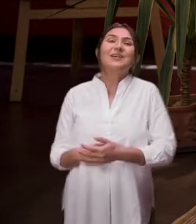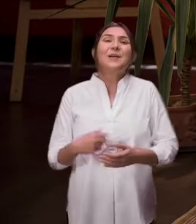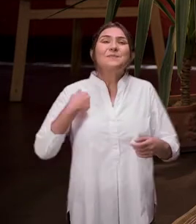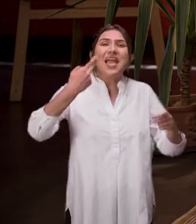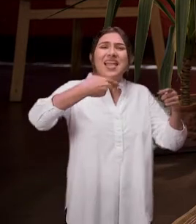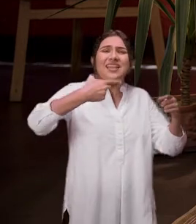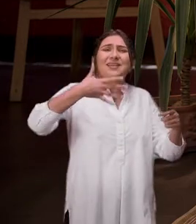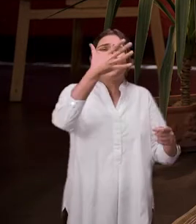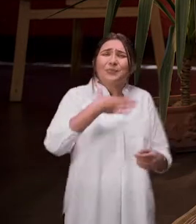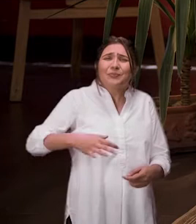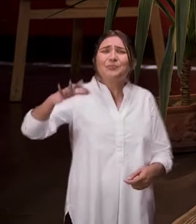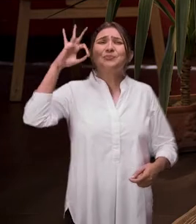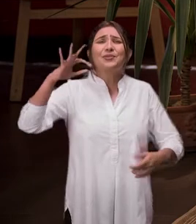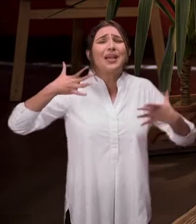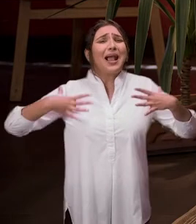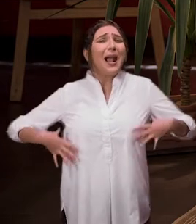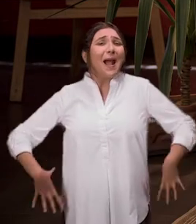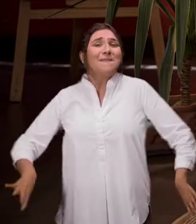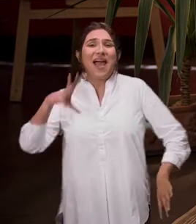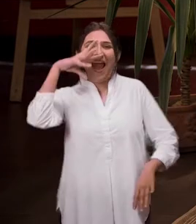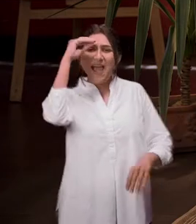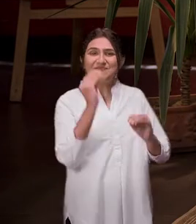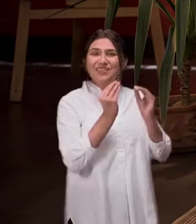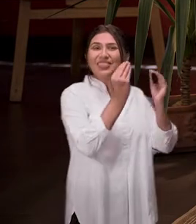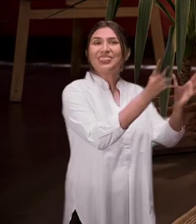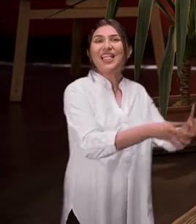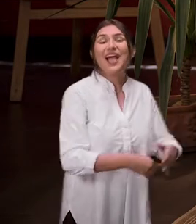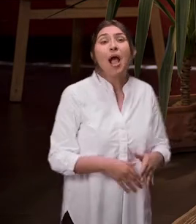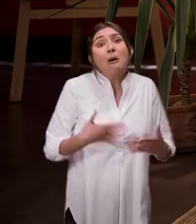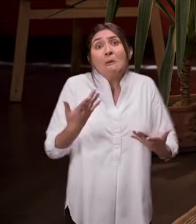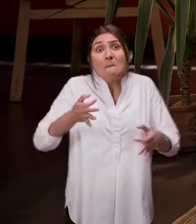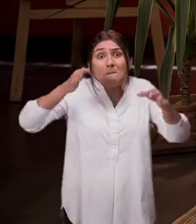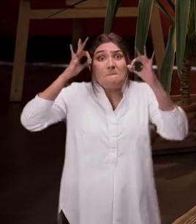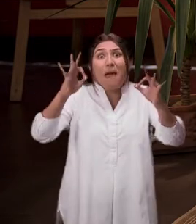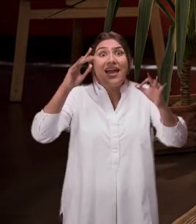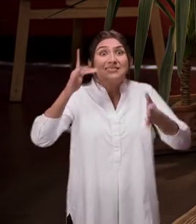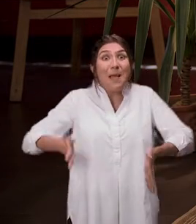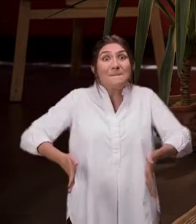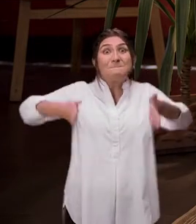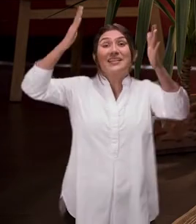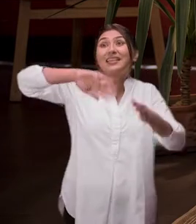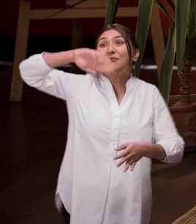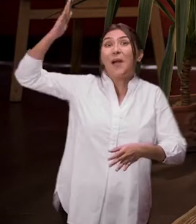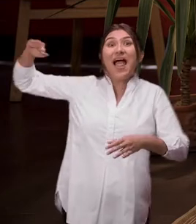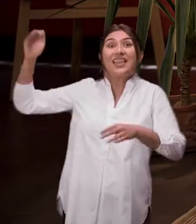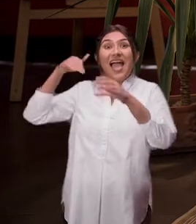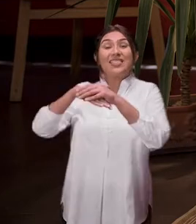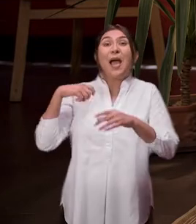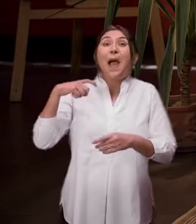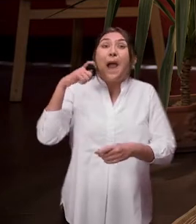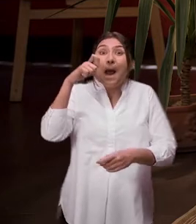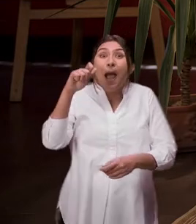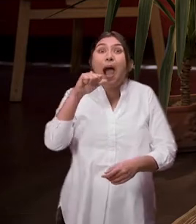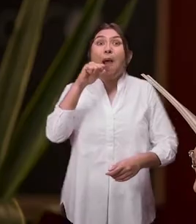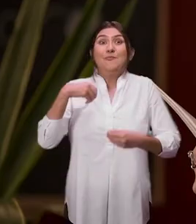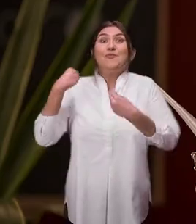happy. I would draw the most beautiful dresses for my mother, or the best buildings in the valley for